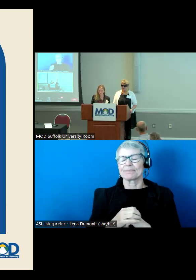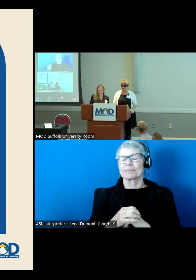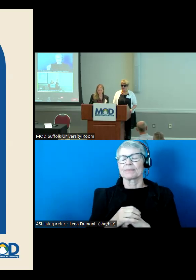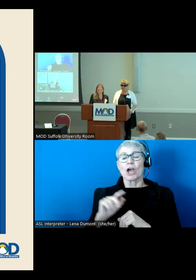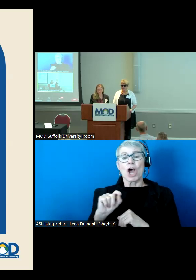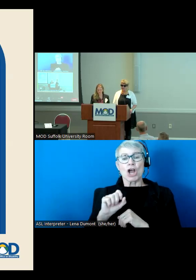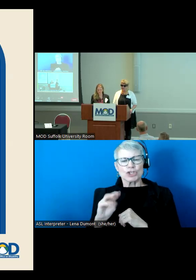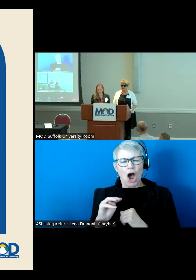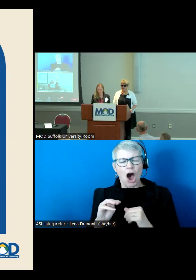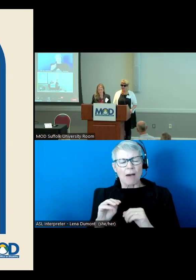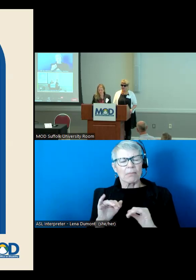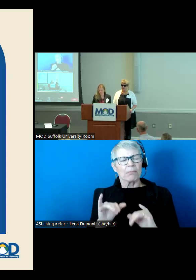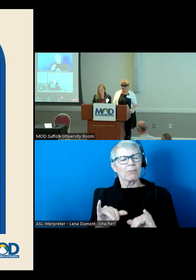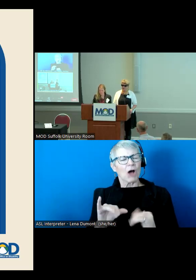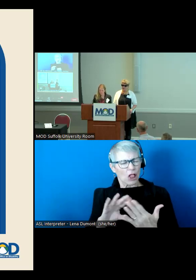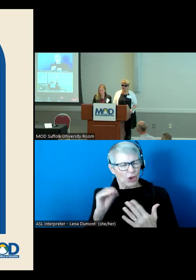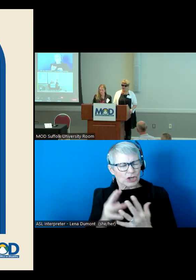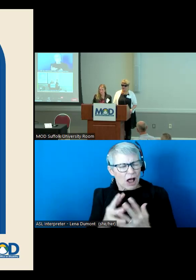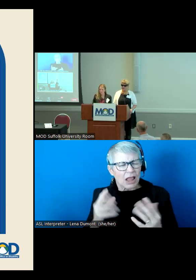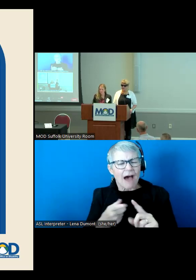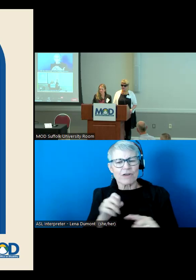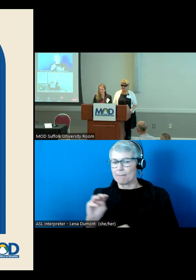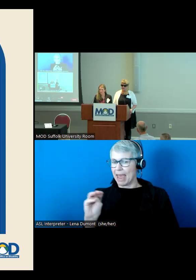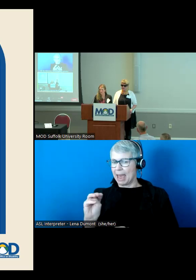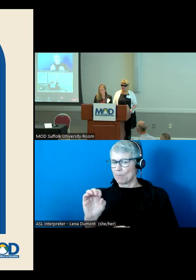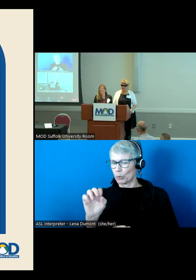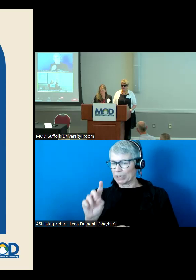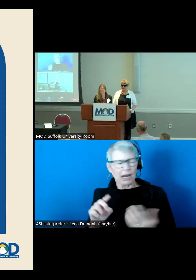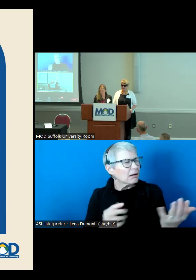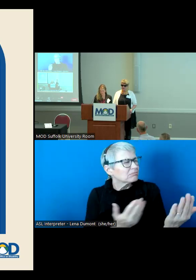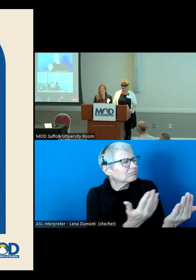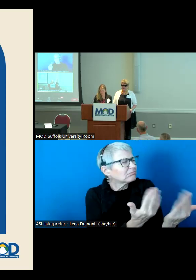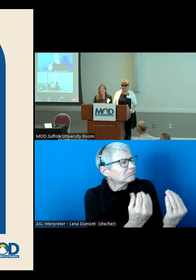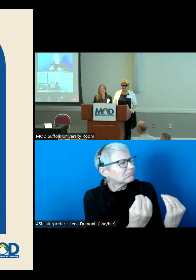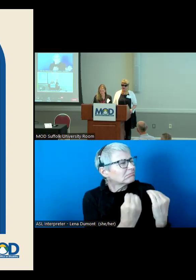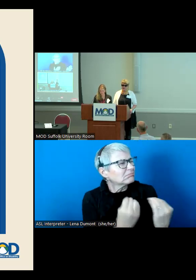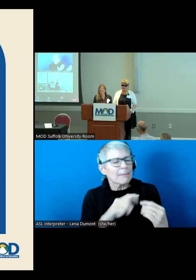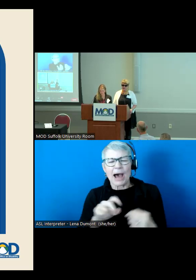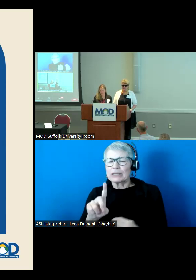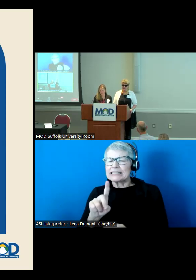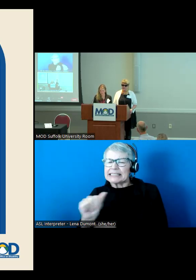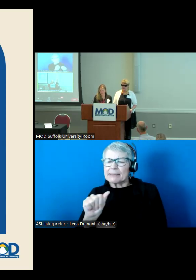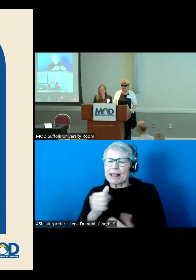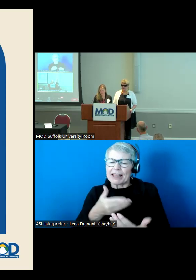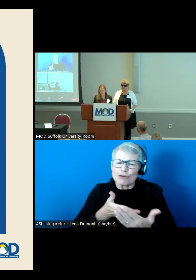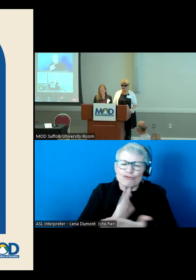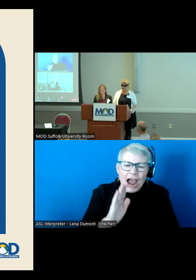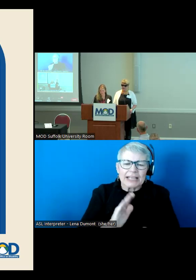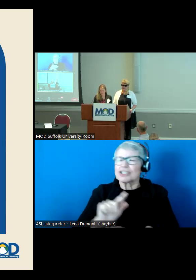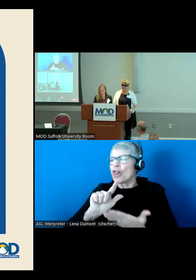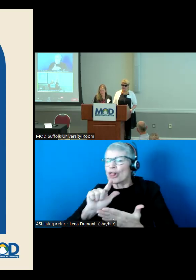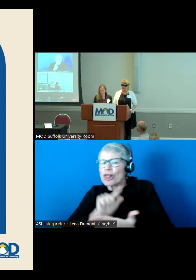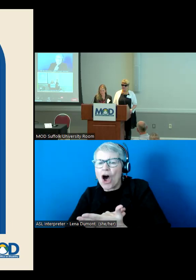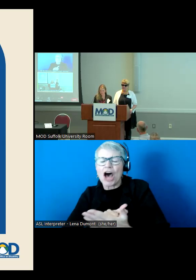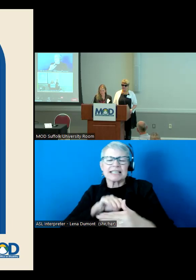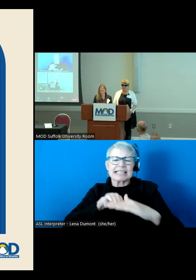Mass Office on Disability and understanding disability rights and disability laws and accessibility, as a